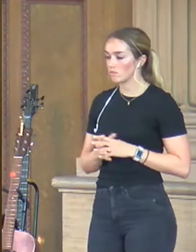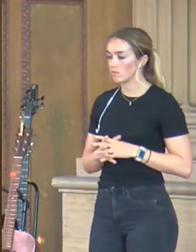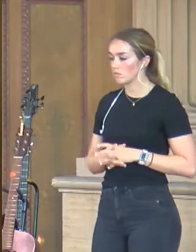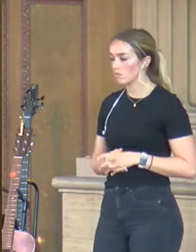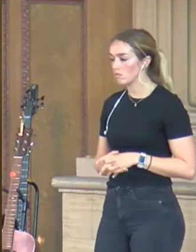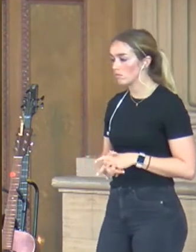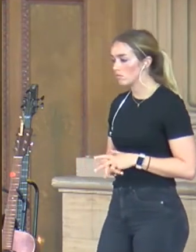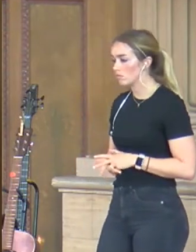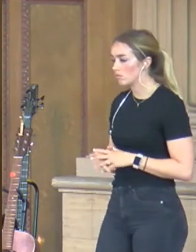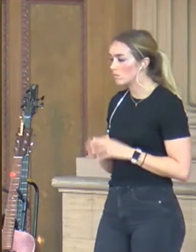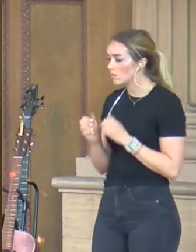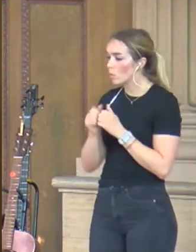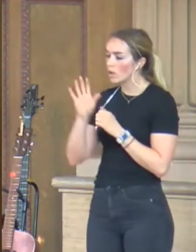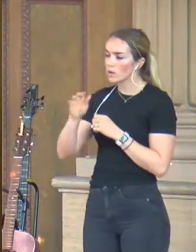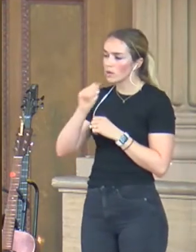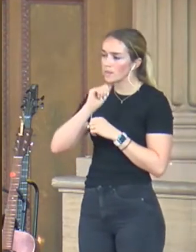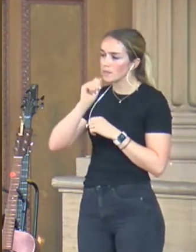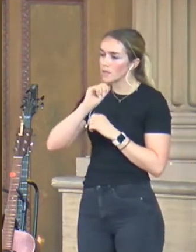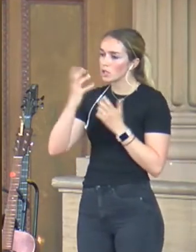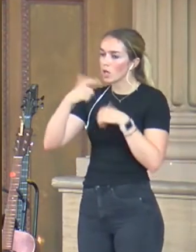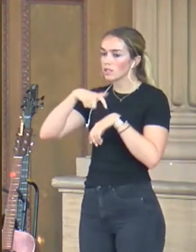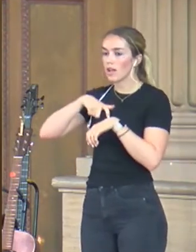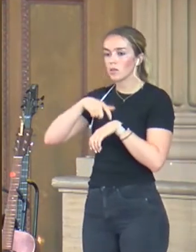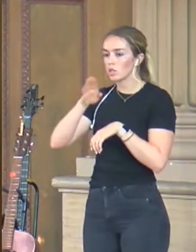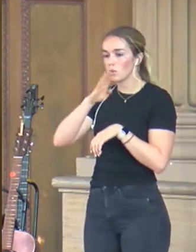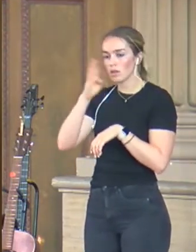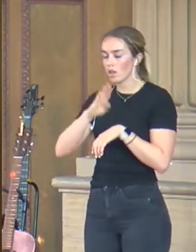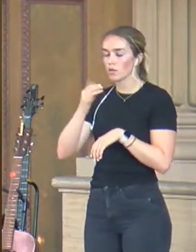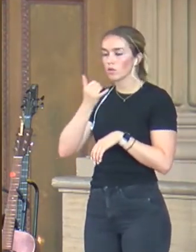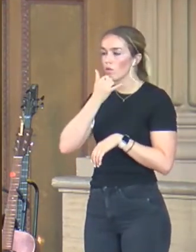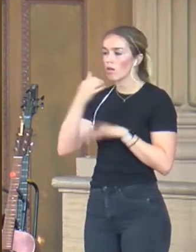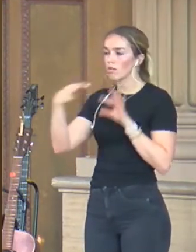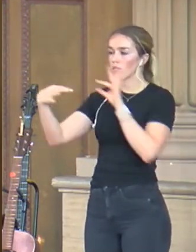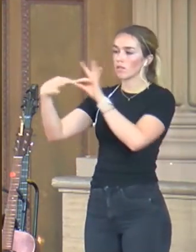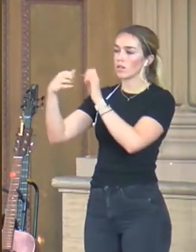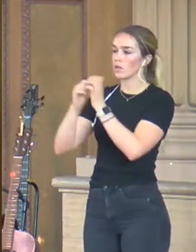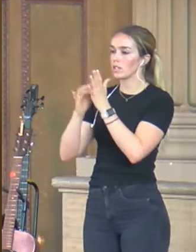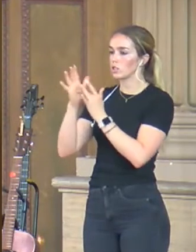So in your despair and in your darkness you'll never go wrong in clinging to Jesus.